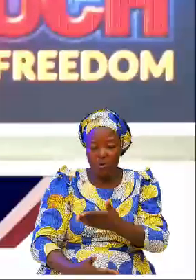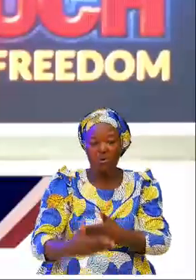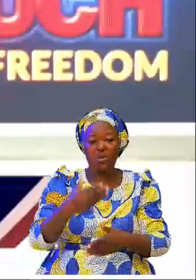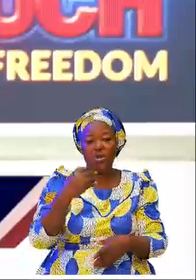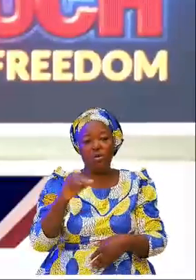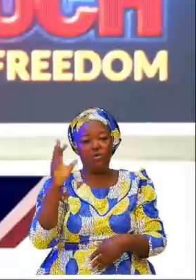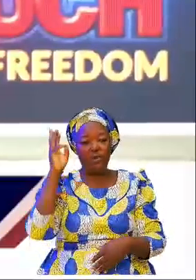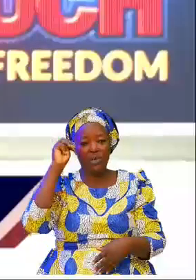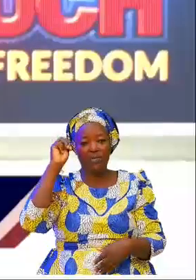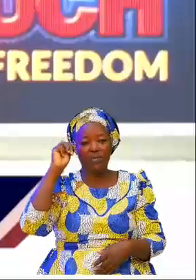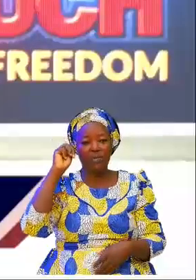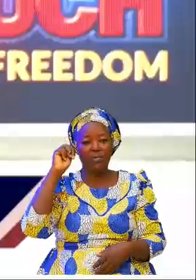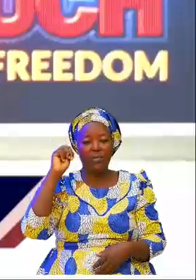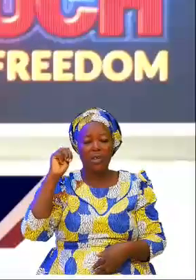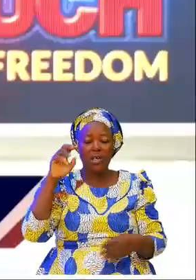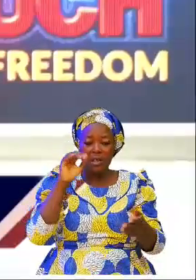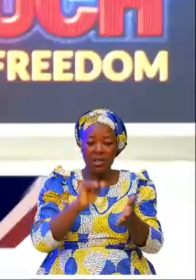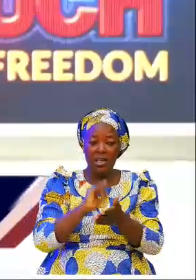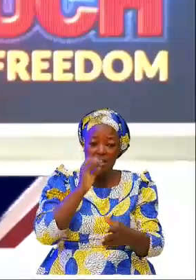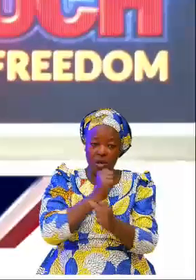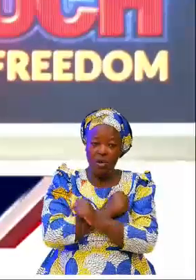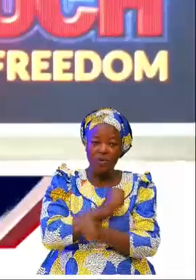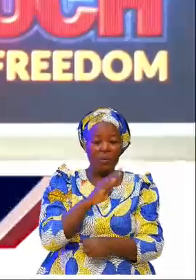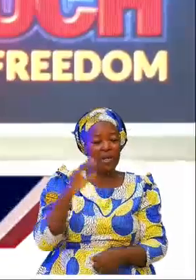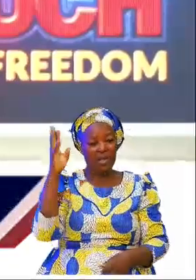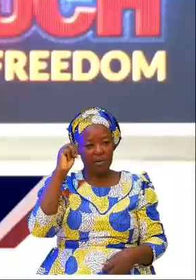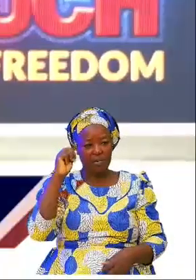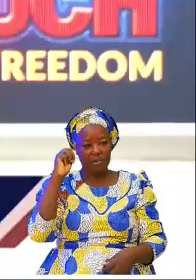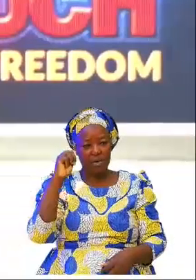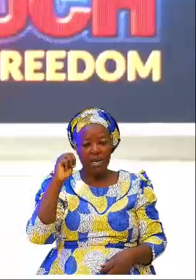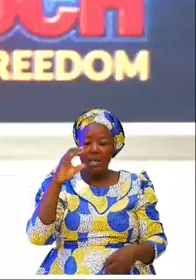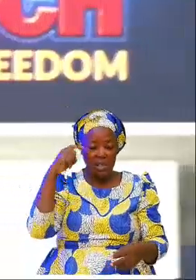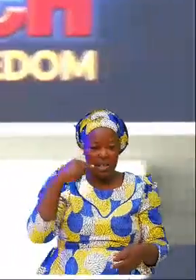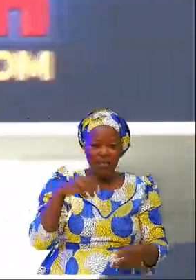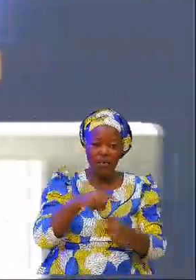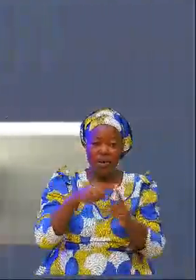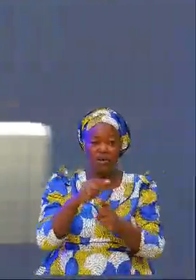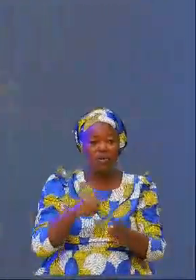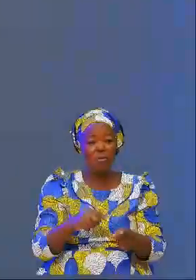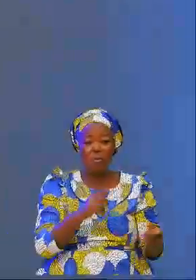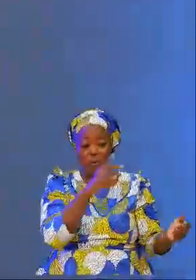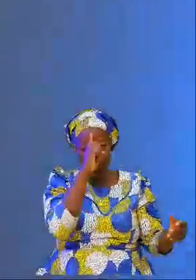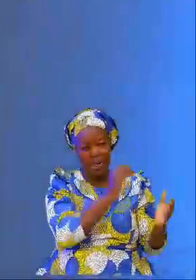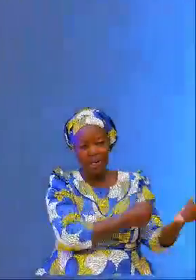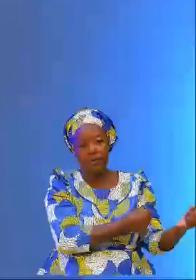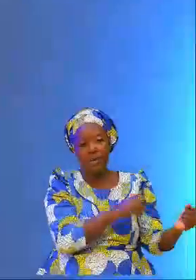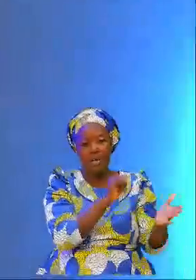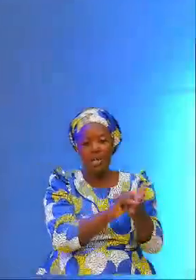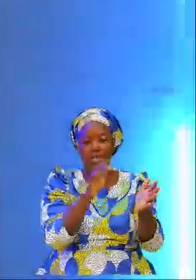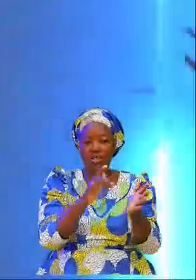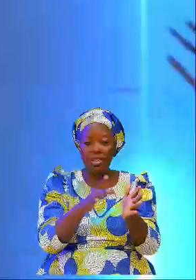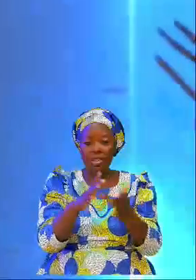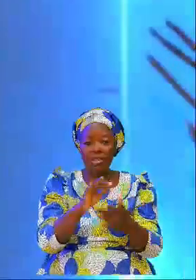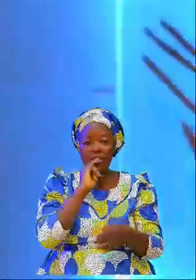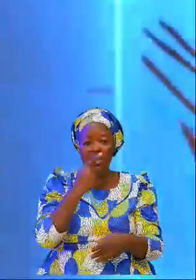also that is begotten of him. It says, when you believe